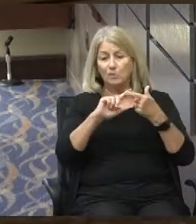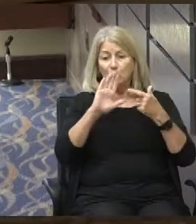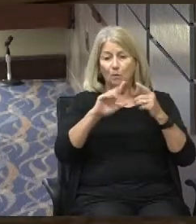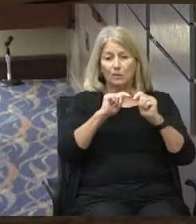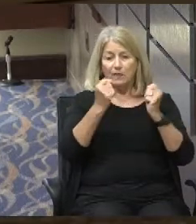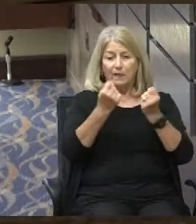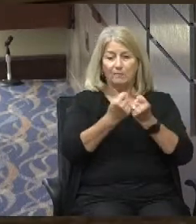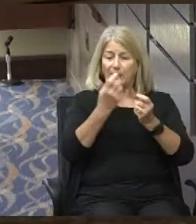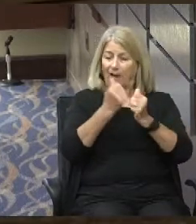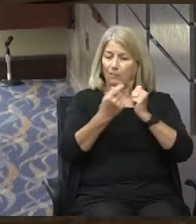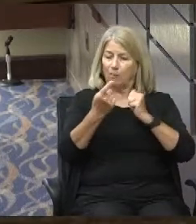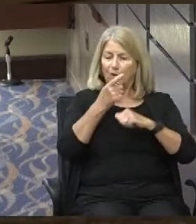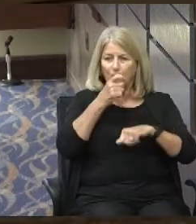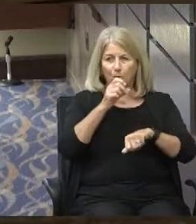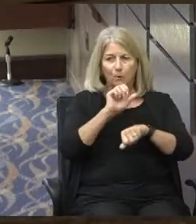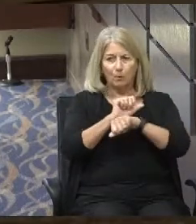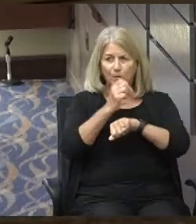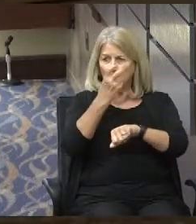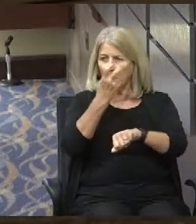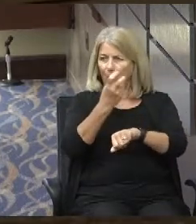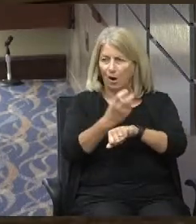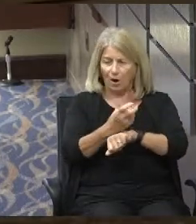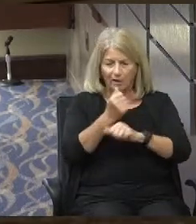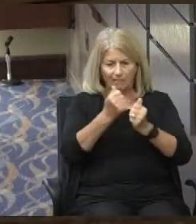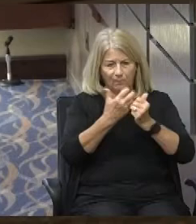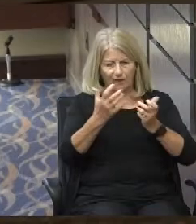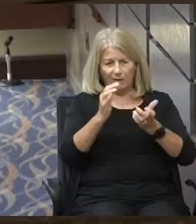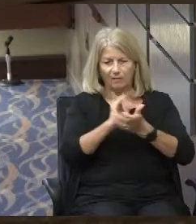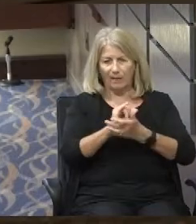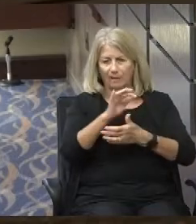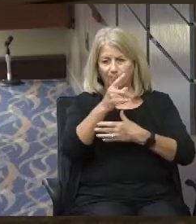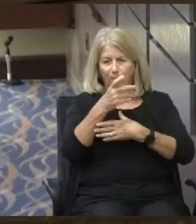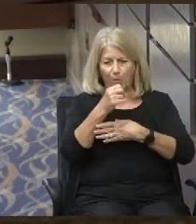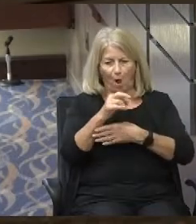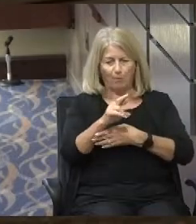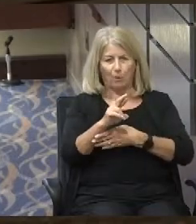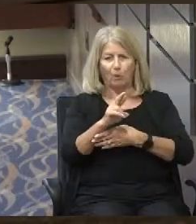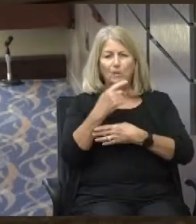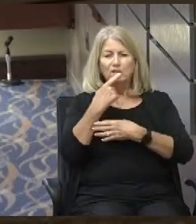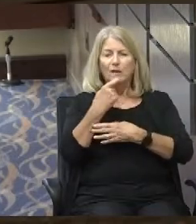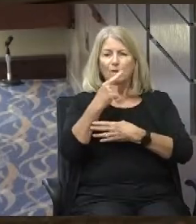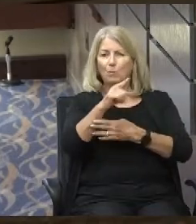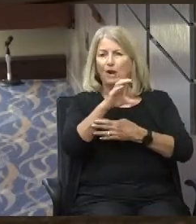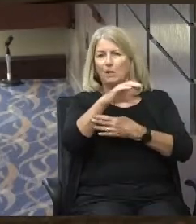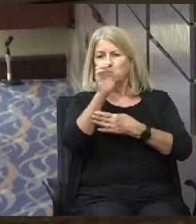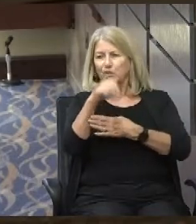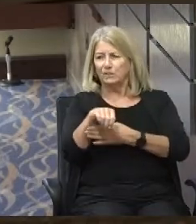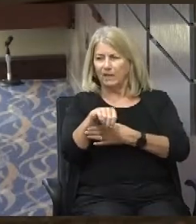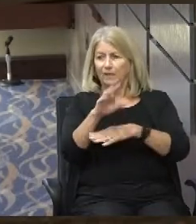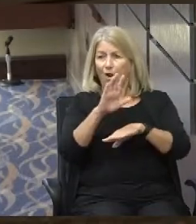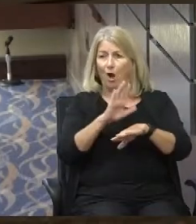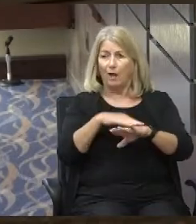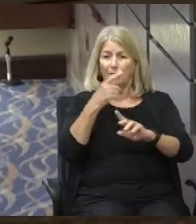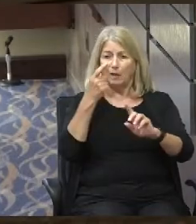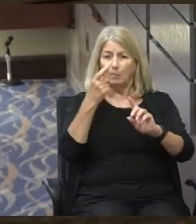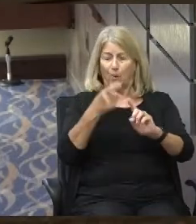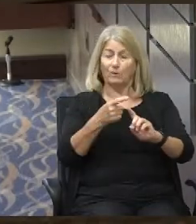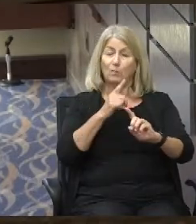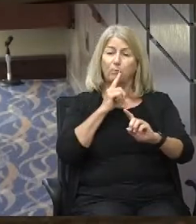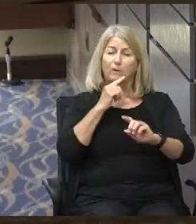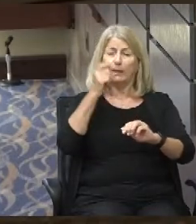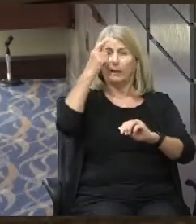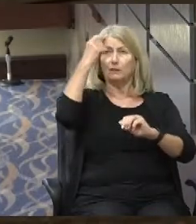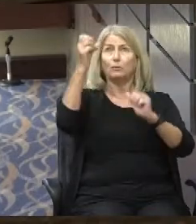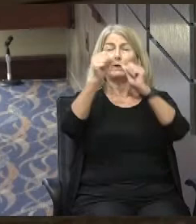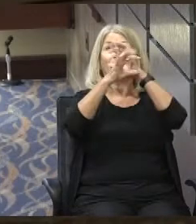on it. I think everything that Councilmember Palmer said is 100% on point. This is a real dream to just look at and